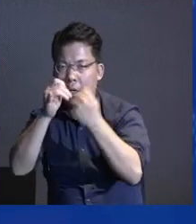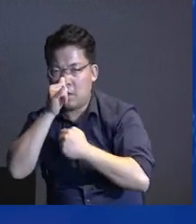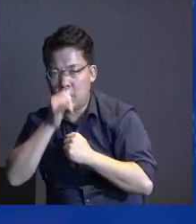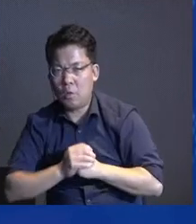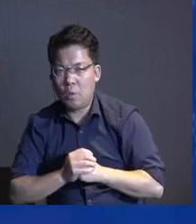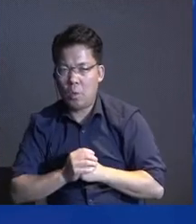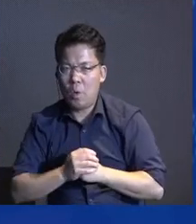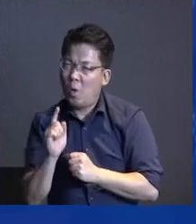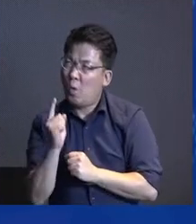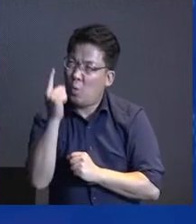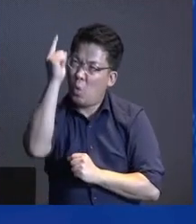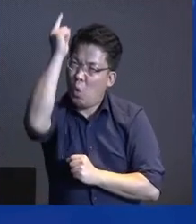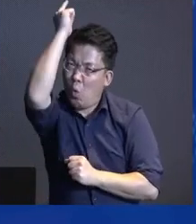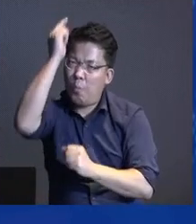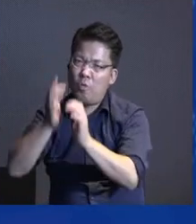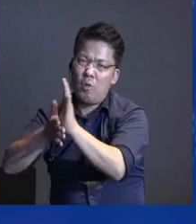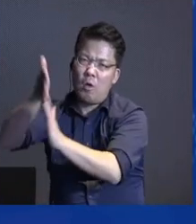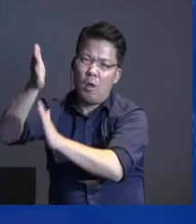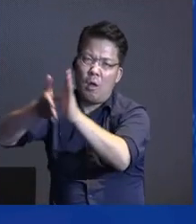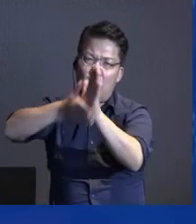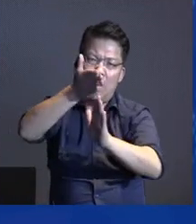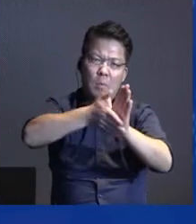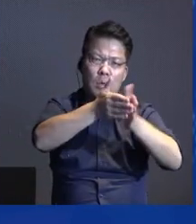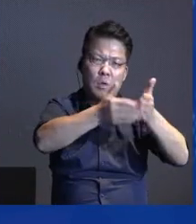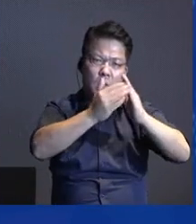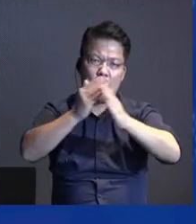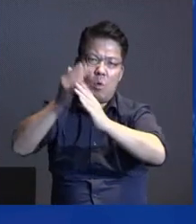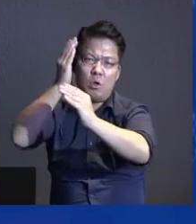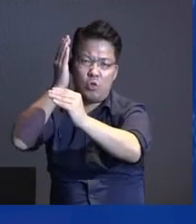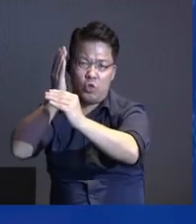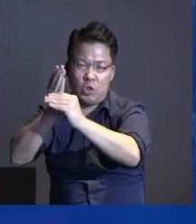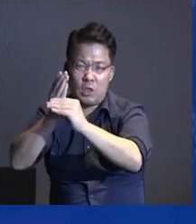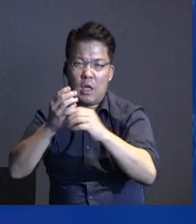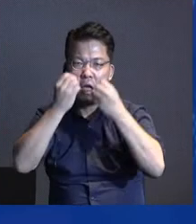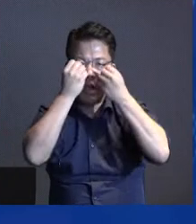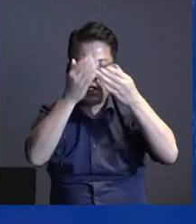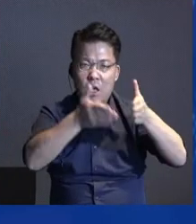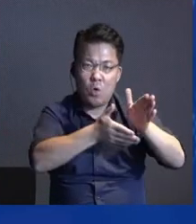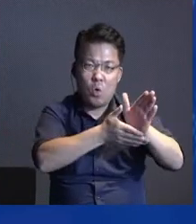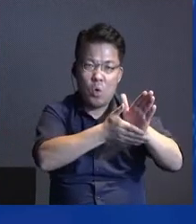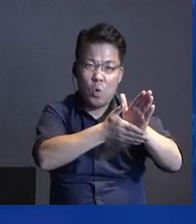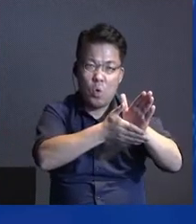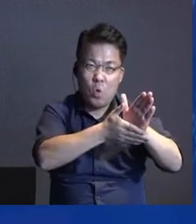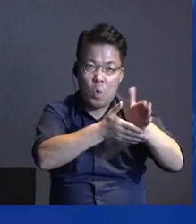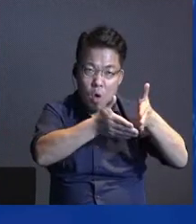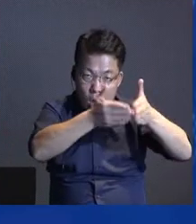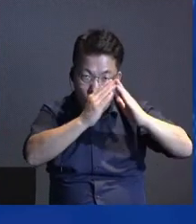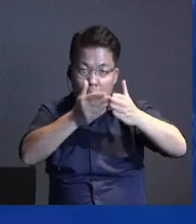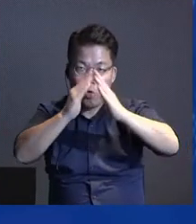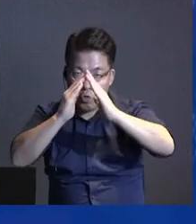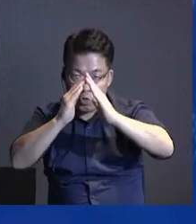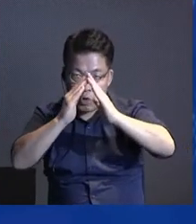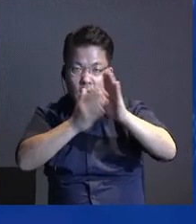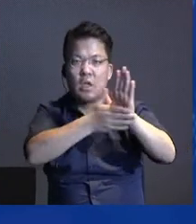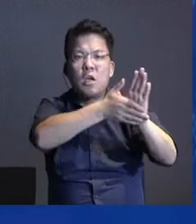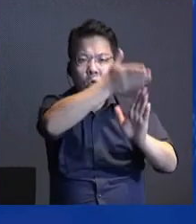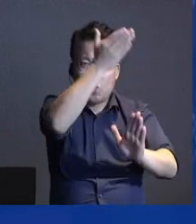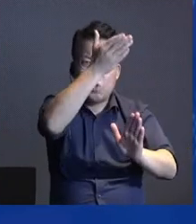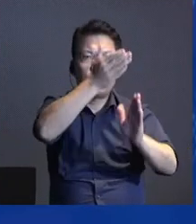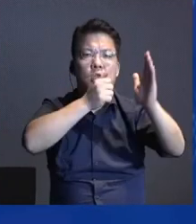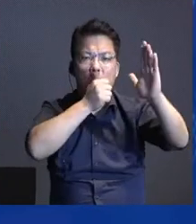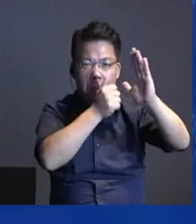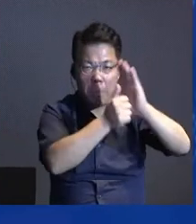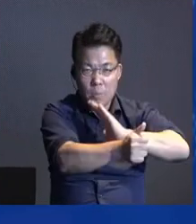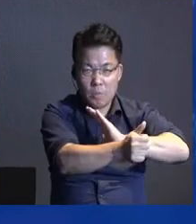chance together to explore some of these new places and also talk with developers and architects.